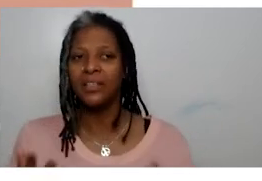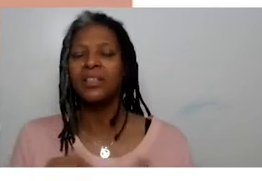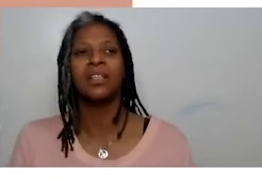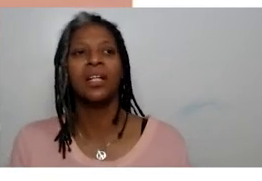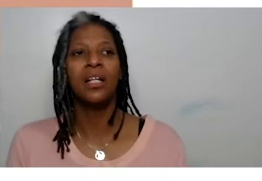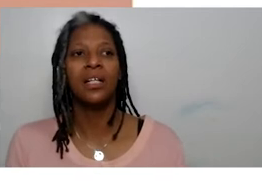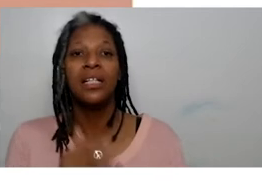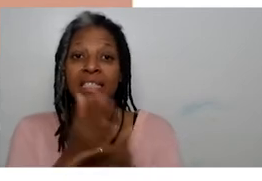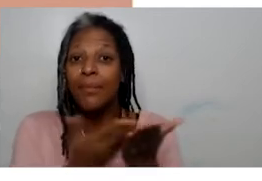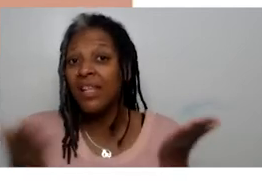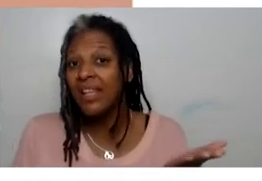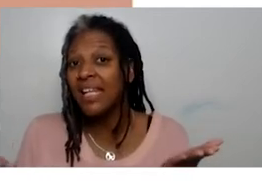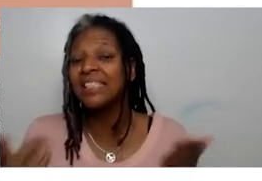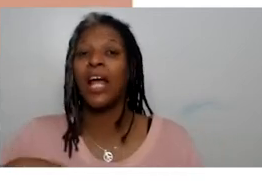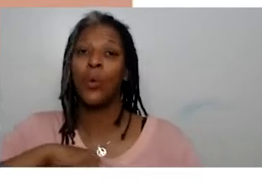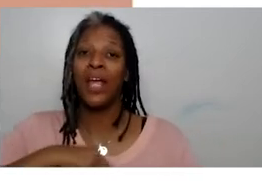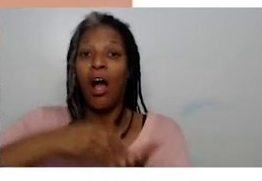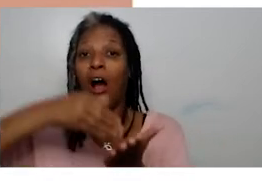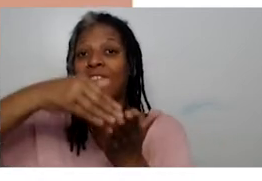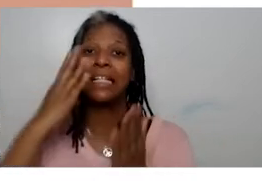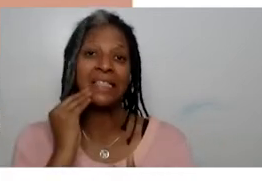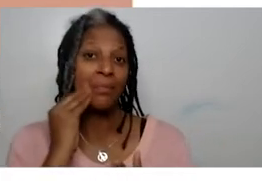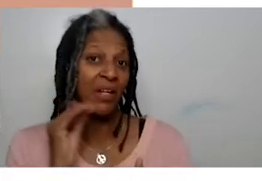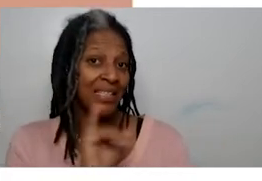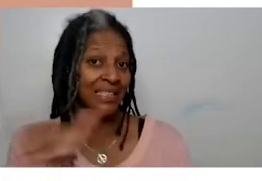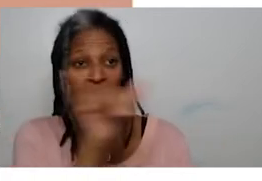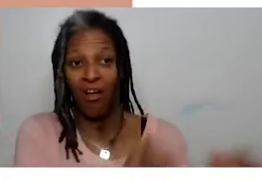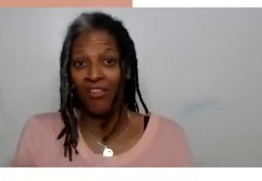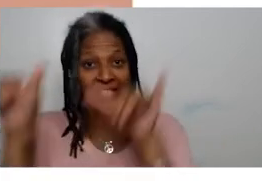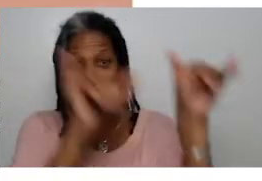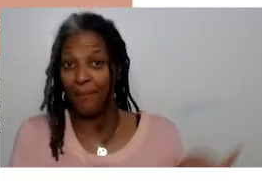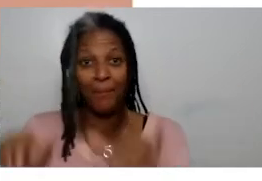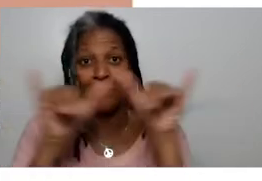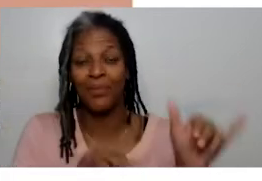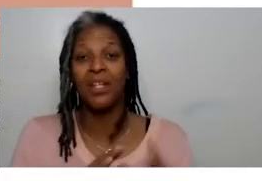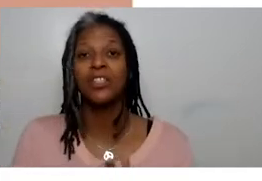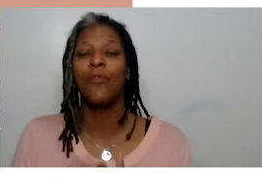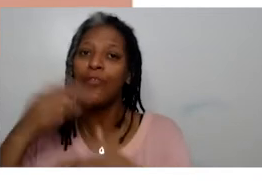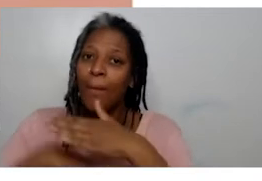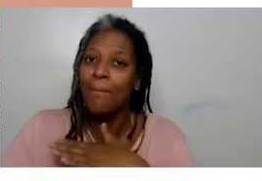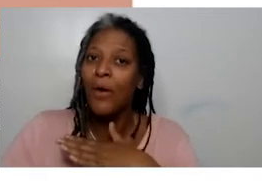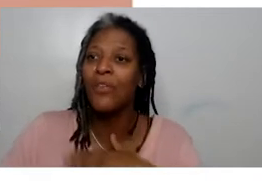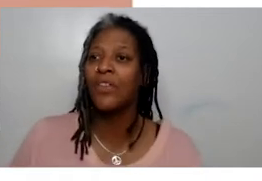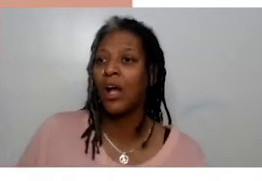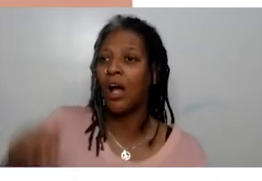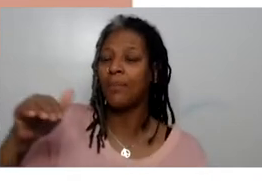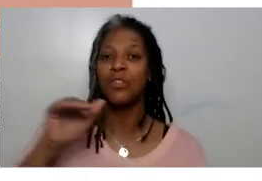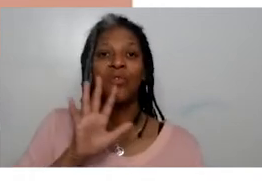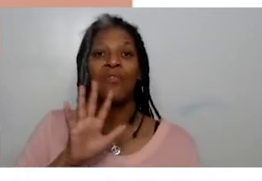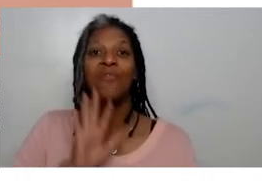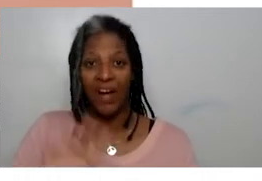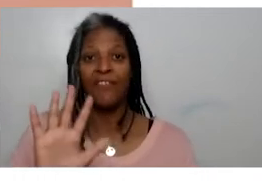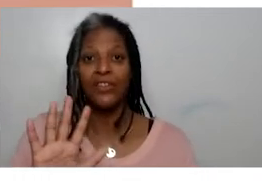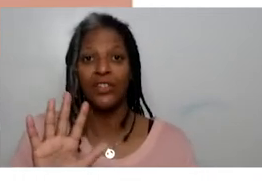of the things that we often experience. So the idea from birth to 5 years old, I first learned what colorism was and